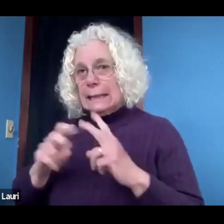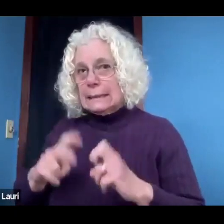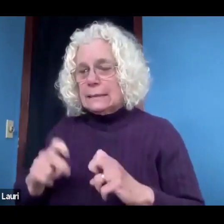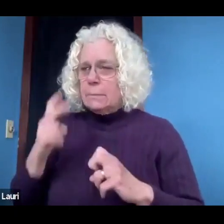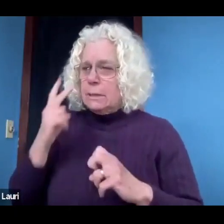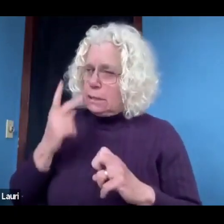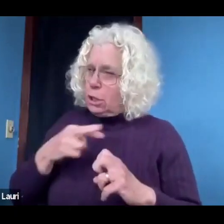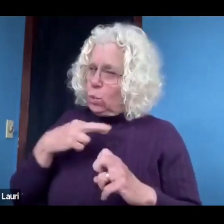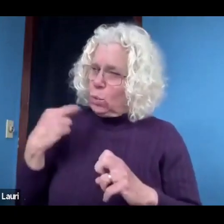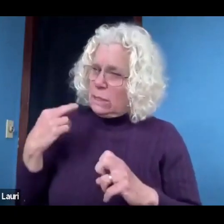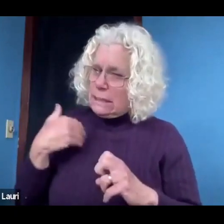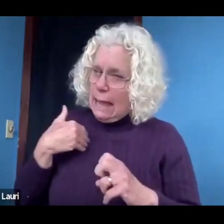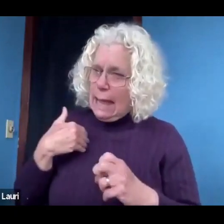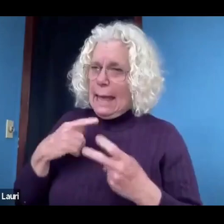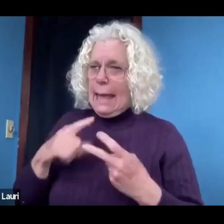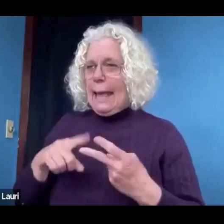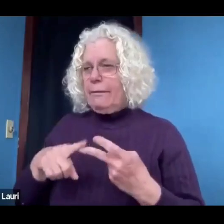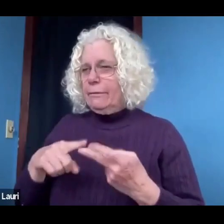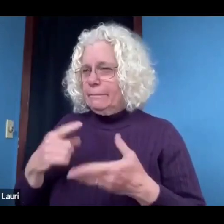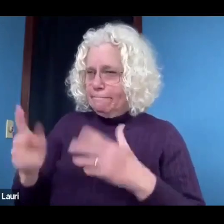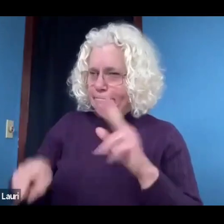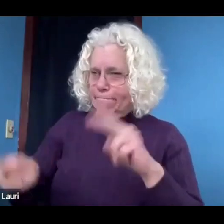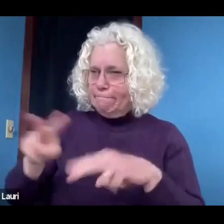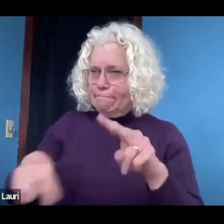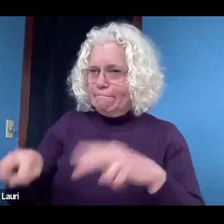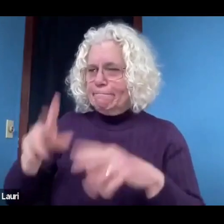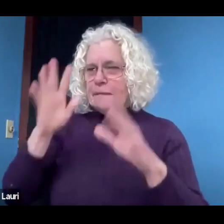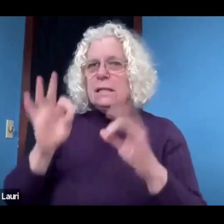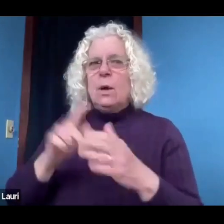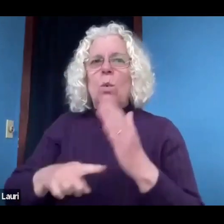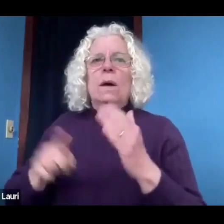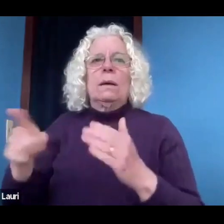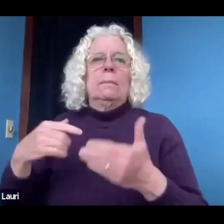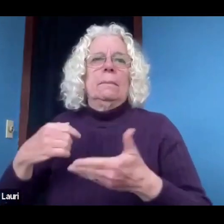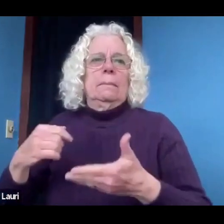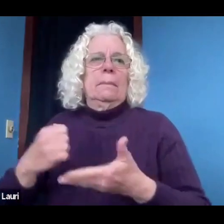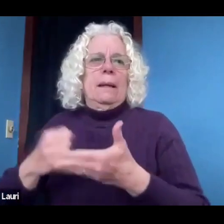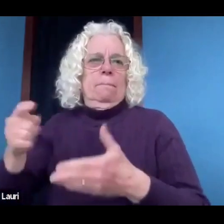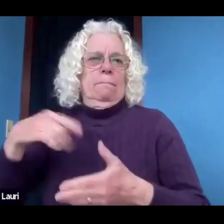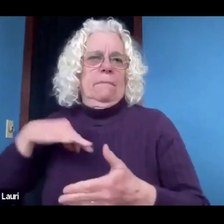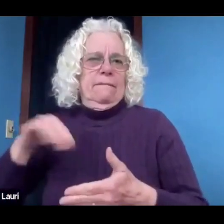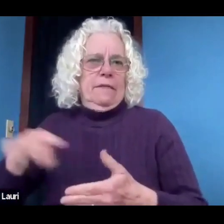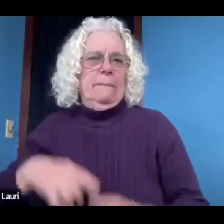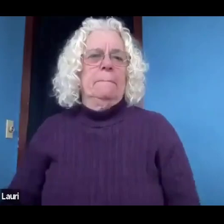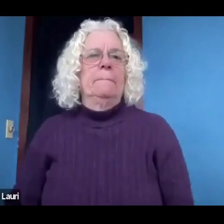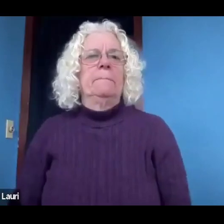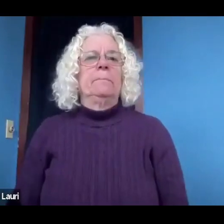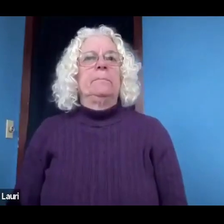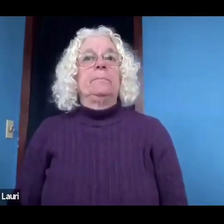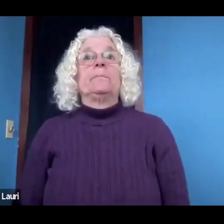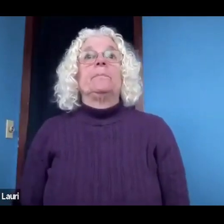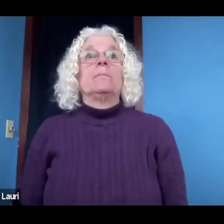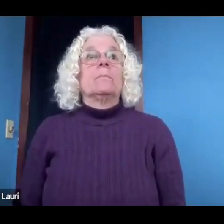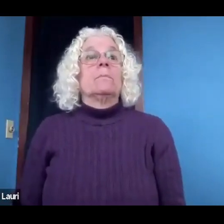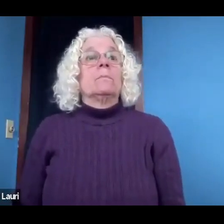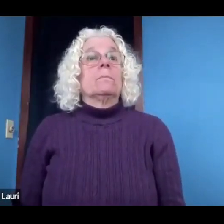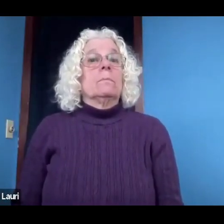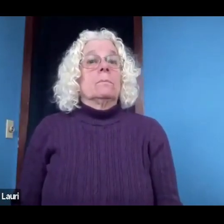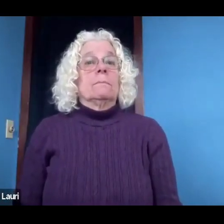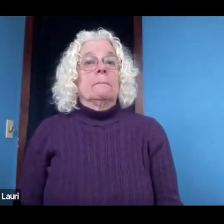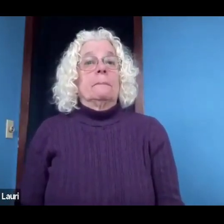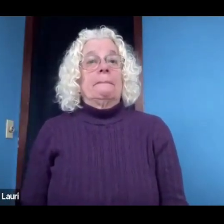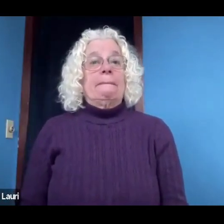risk factors and help determine what services might benefit a client. Next slide.